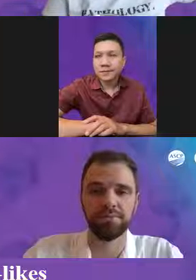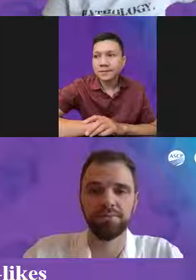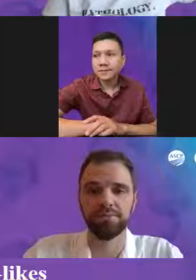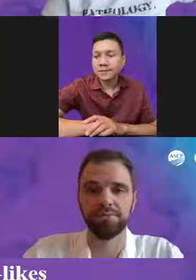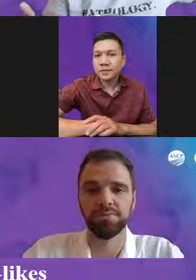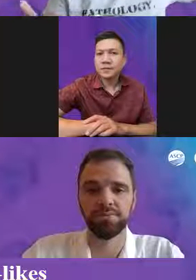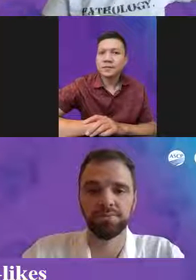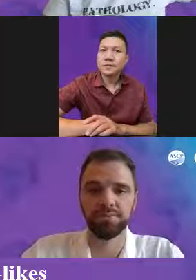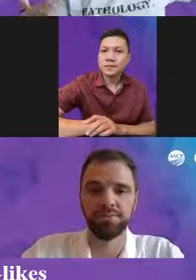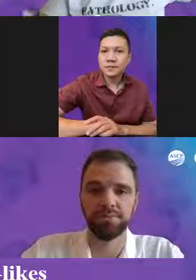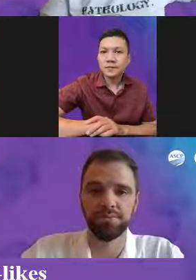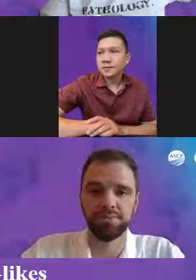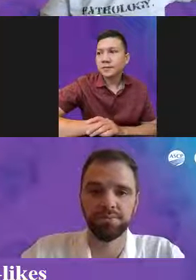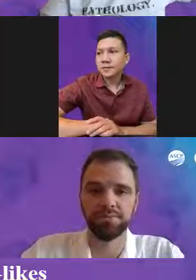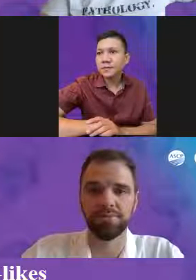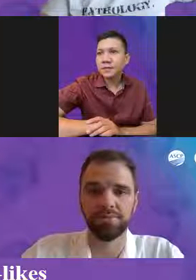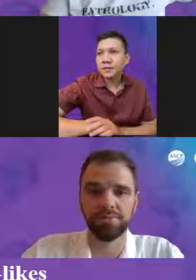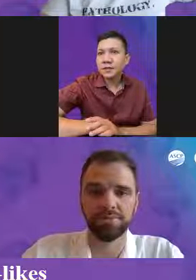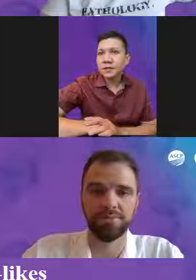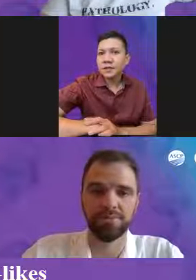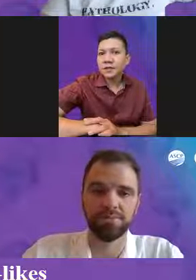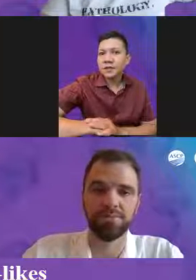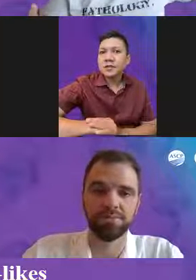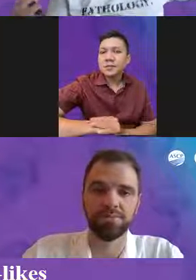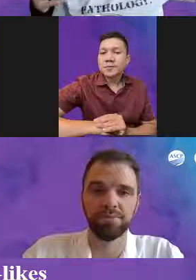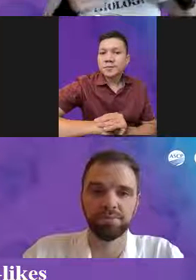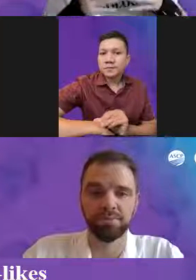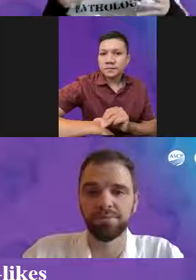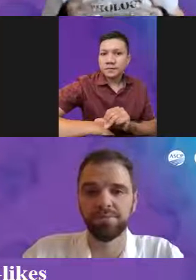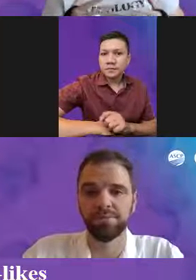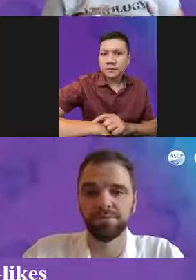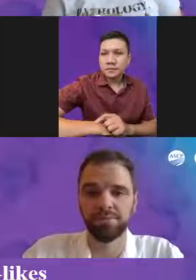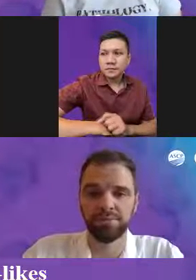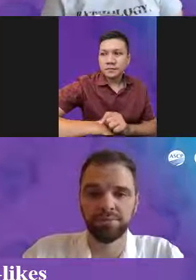work together in order to figure out what is the appropriate